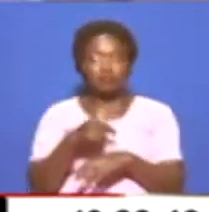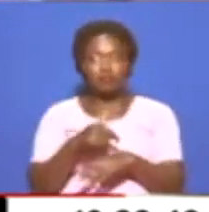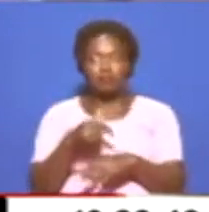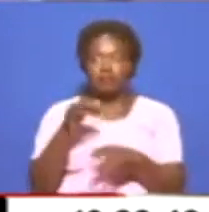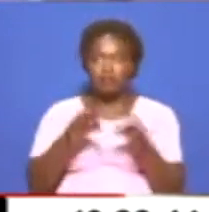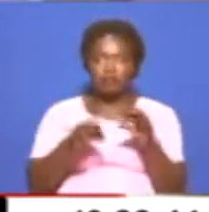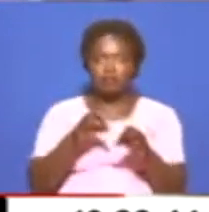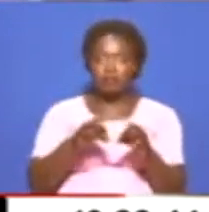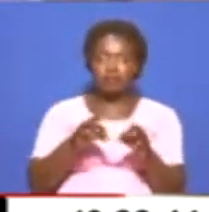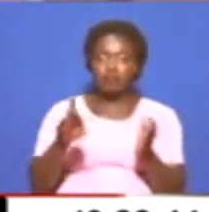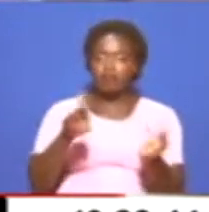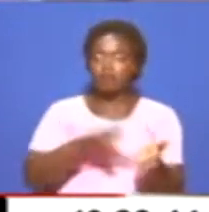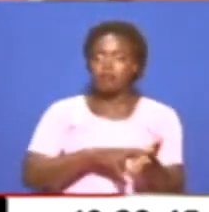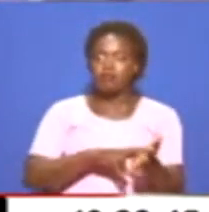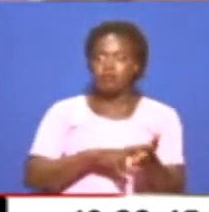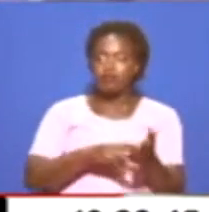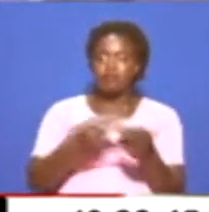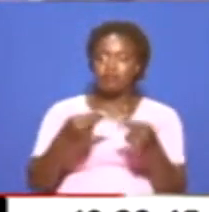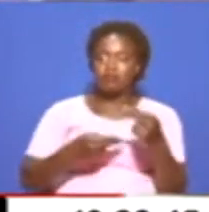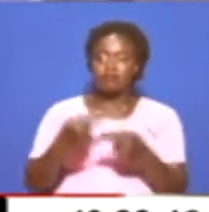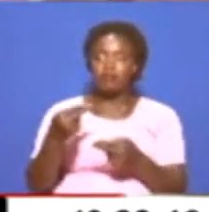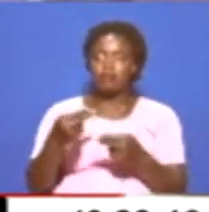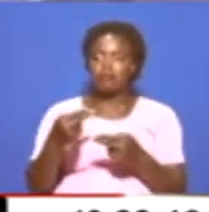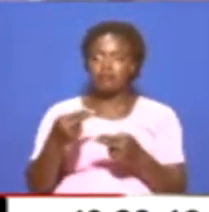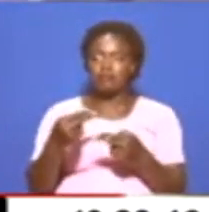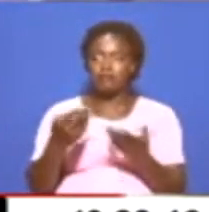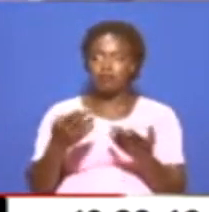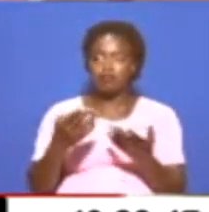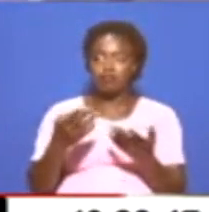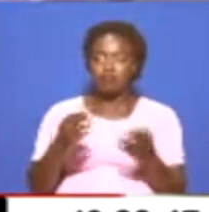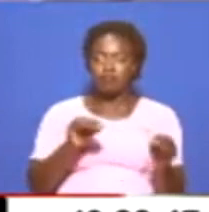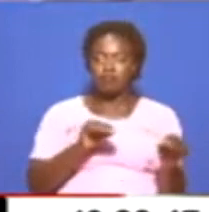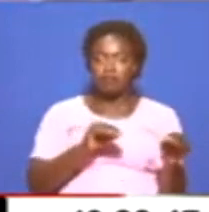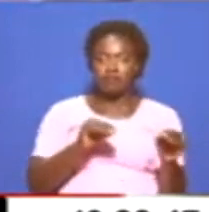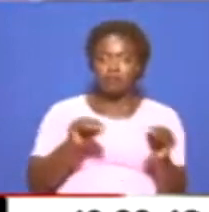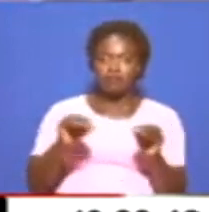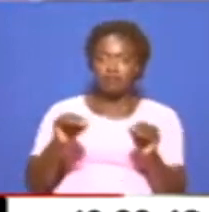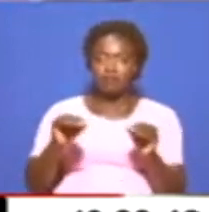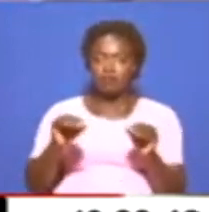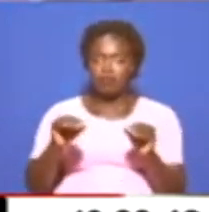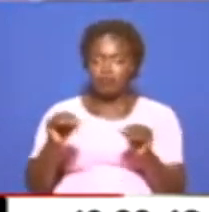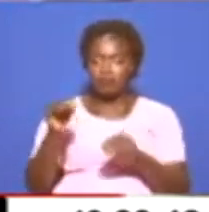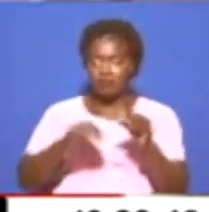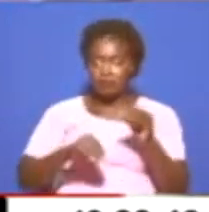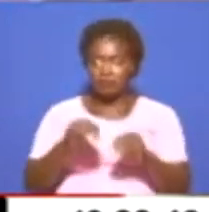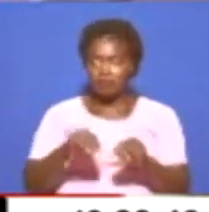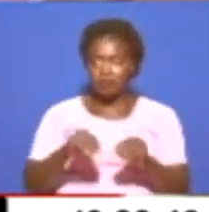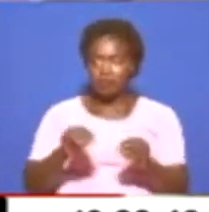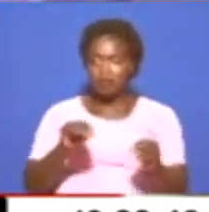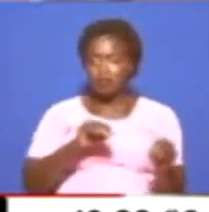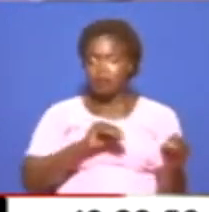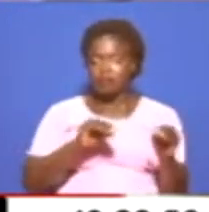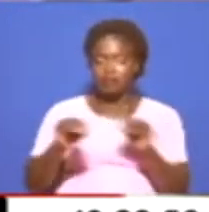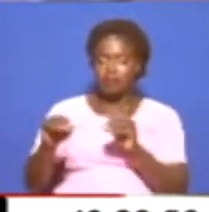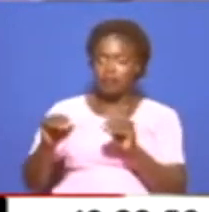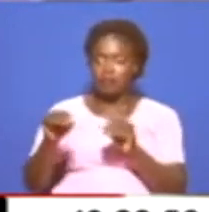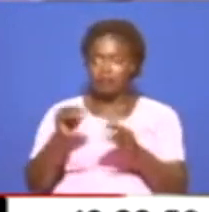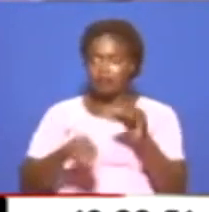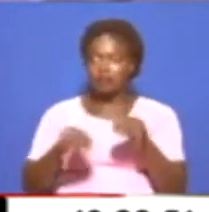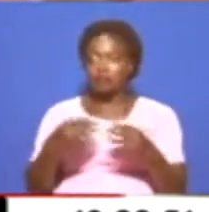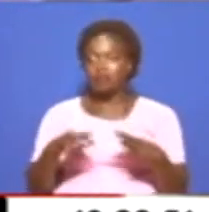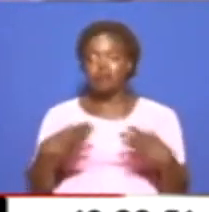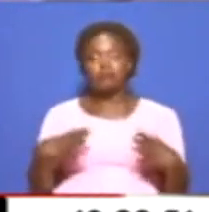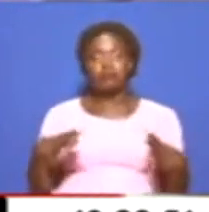recorded the highest turnout are transition elections. It is funny enough, we are in a transition election and people are